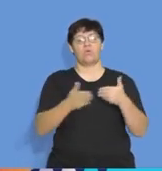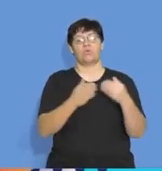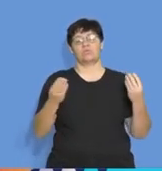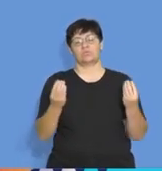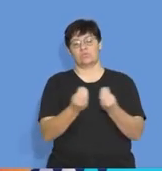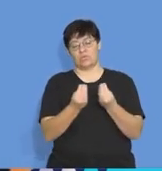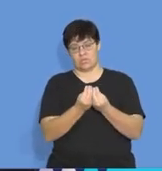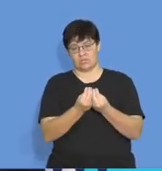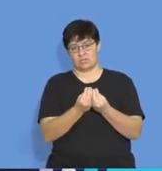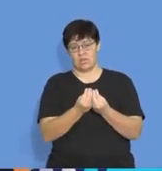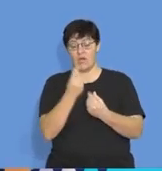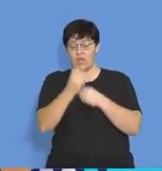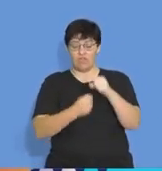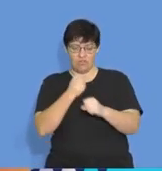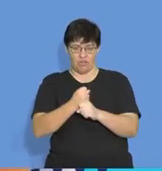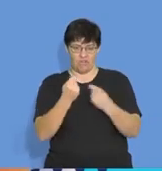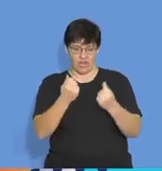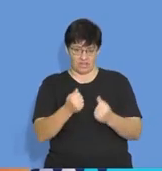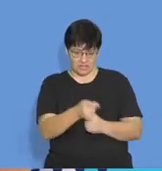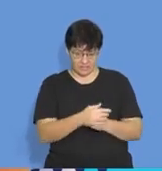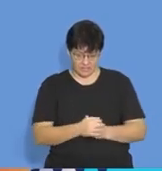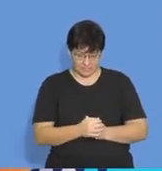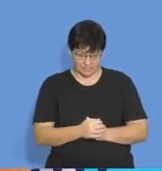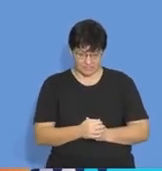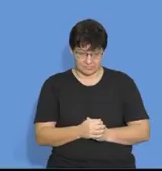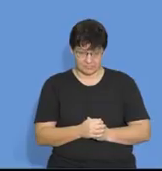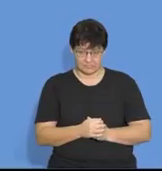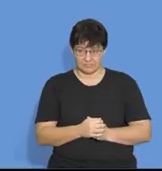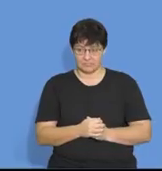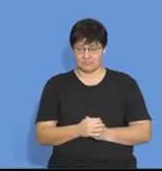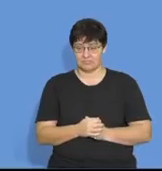the end of your financial year. Okay.